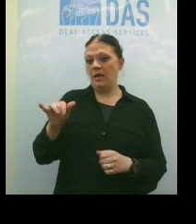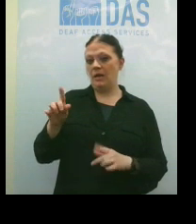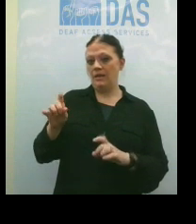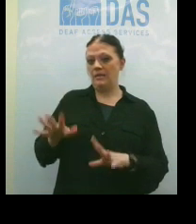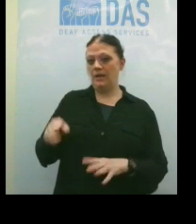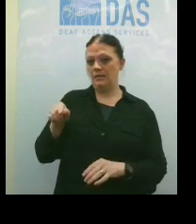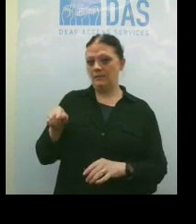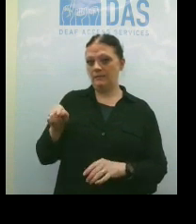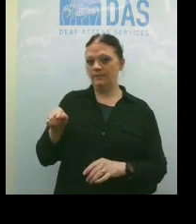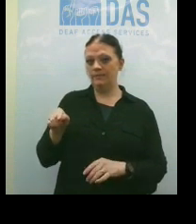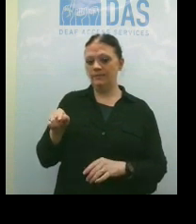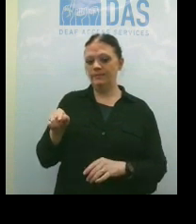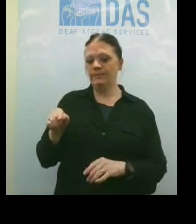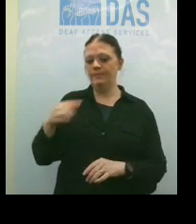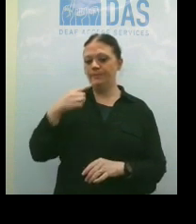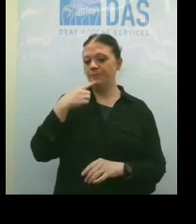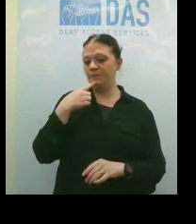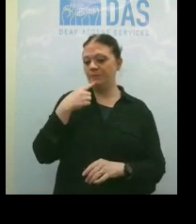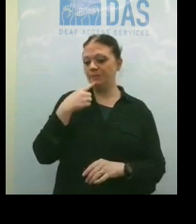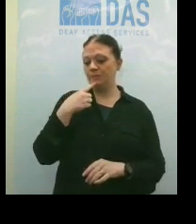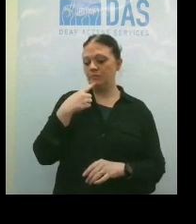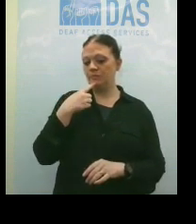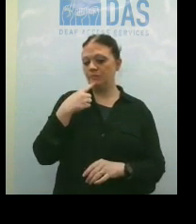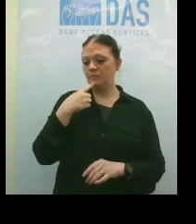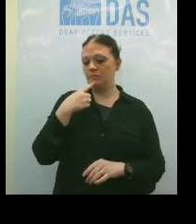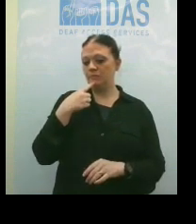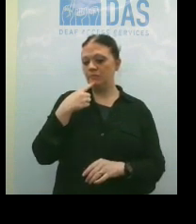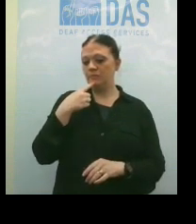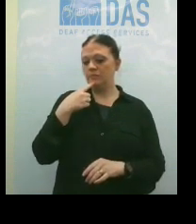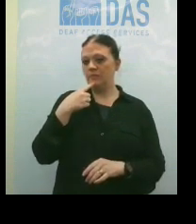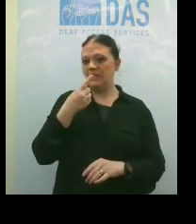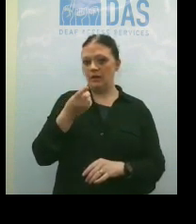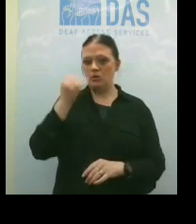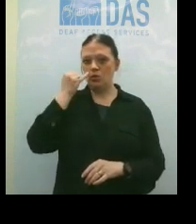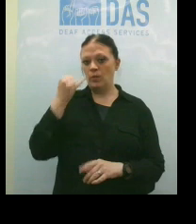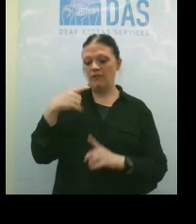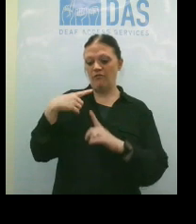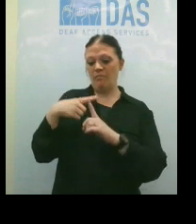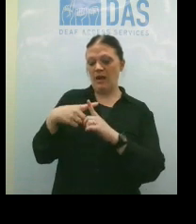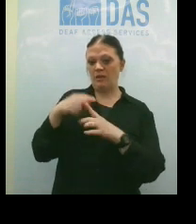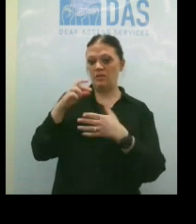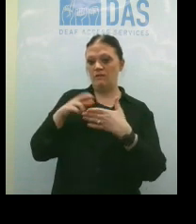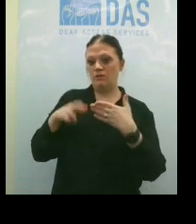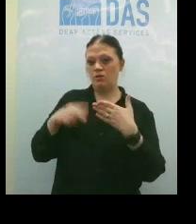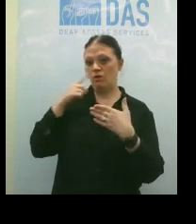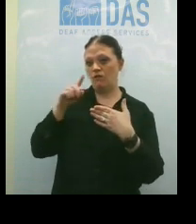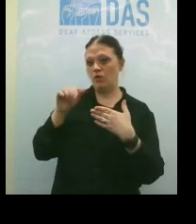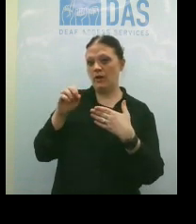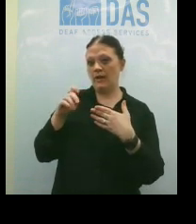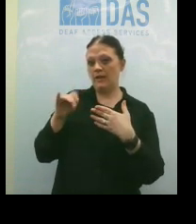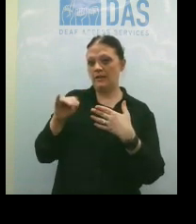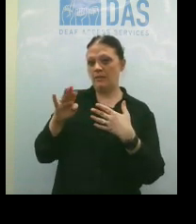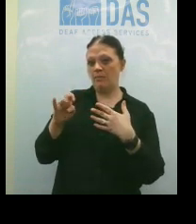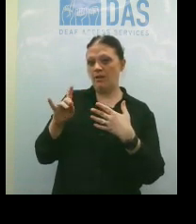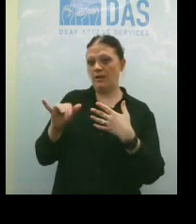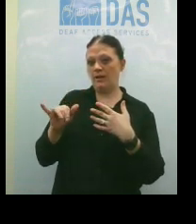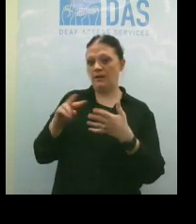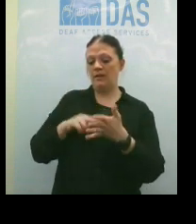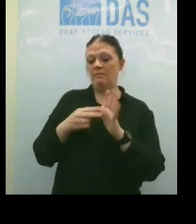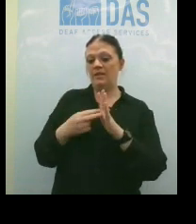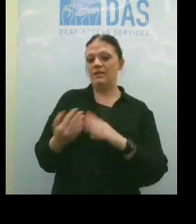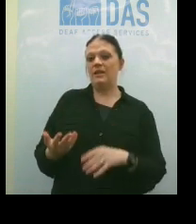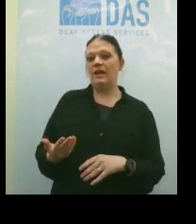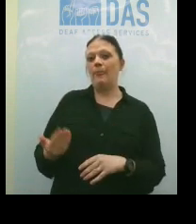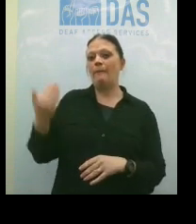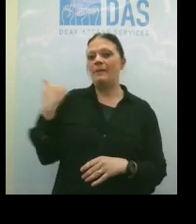you that if somebody who has a positive antibody test, that you had sometime in the past been